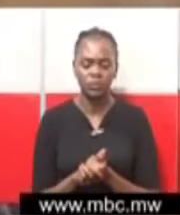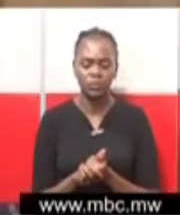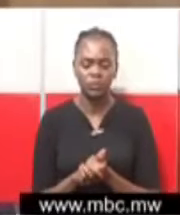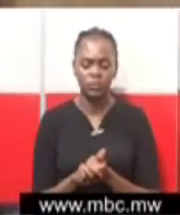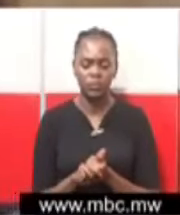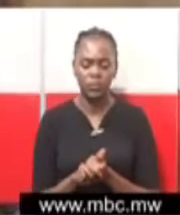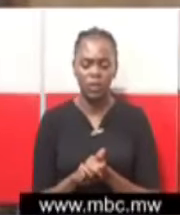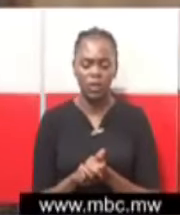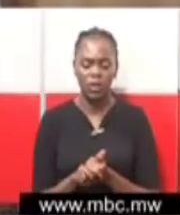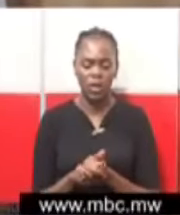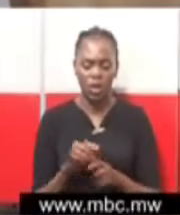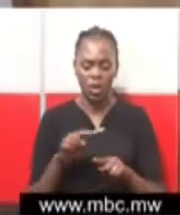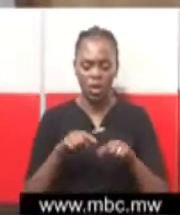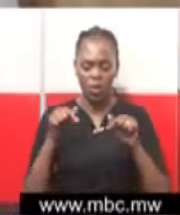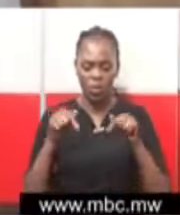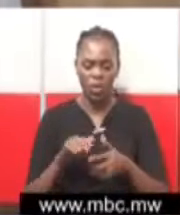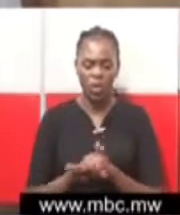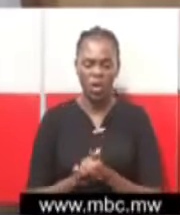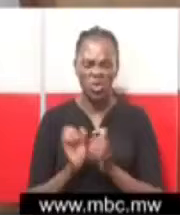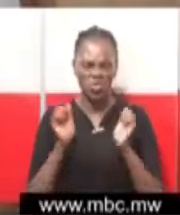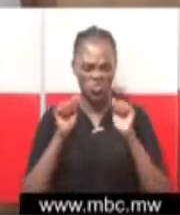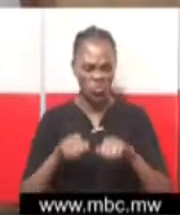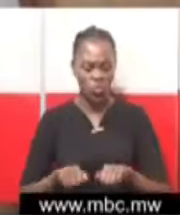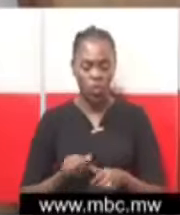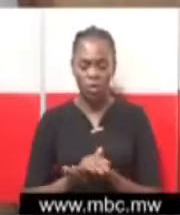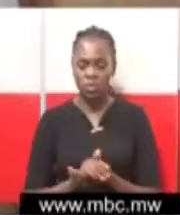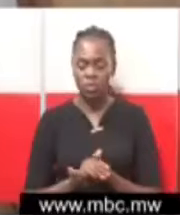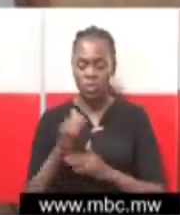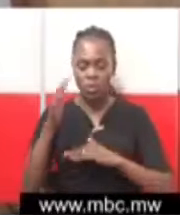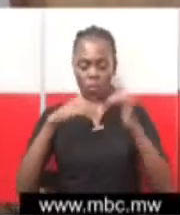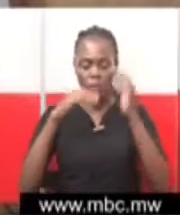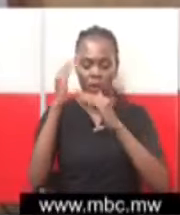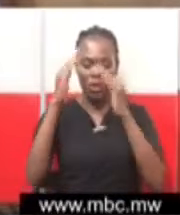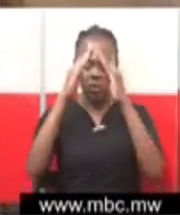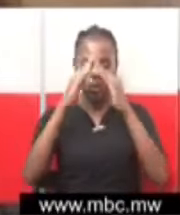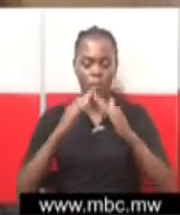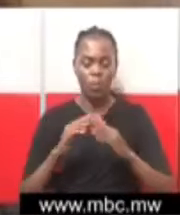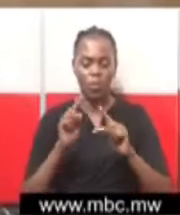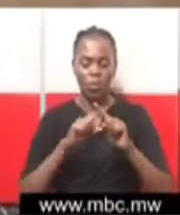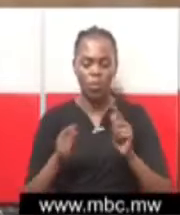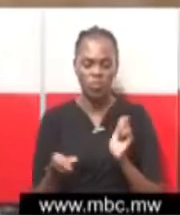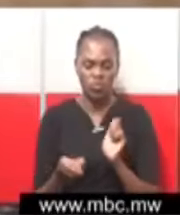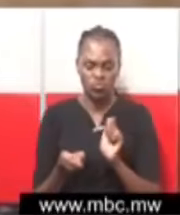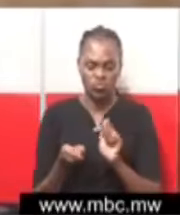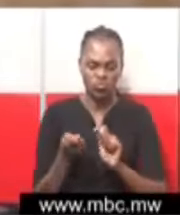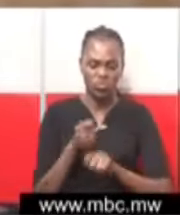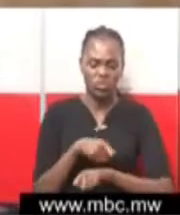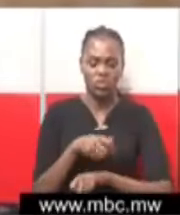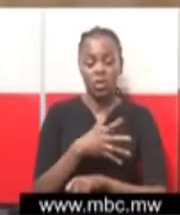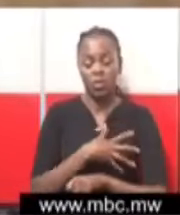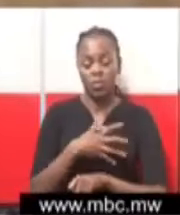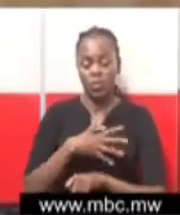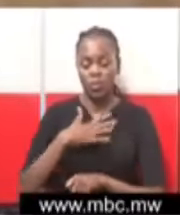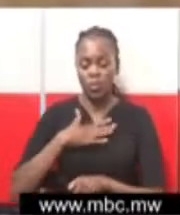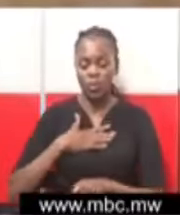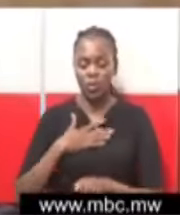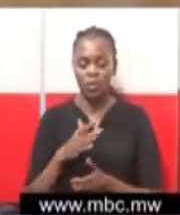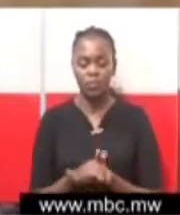Reaching today, I have managed to build a house and I am still improving